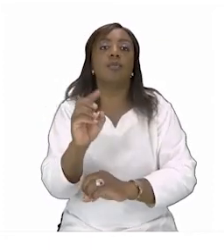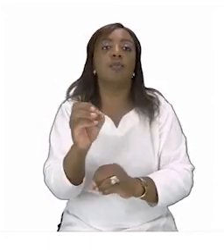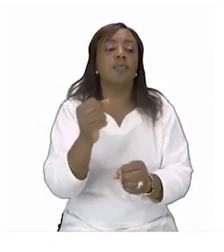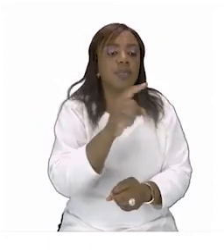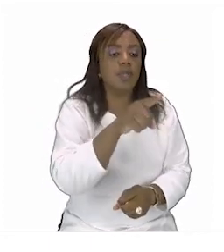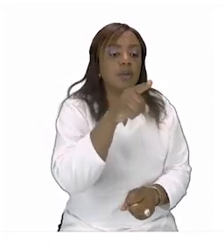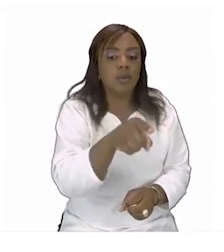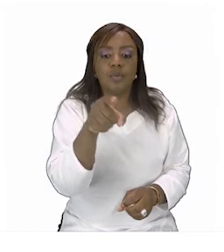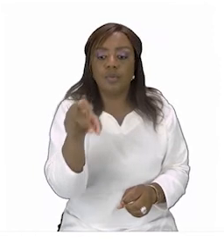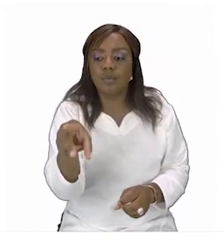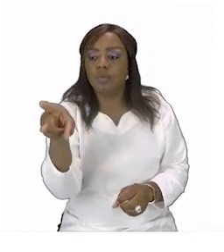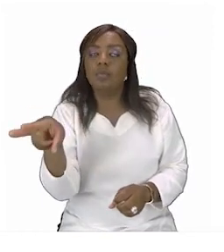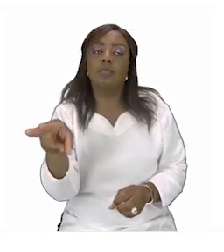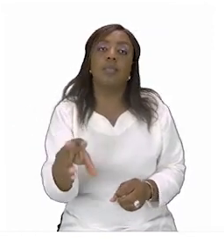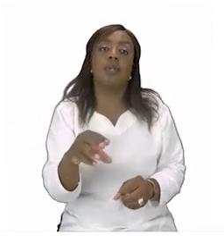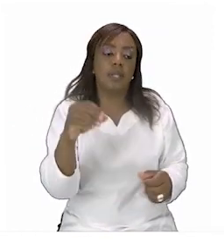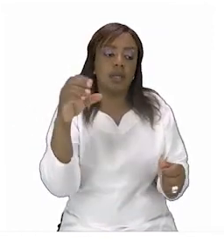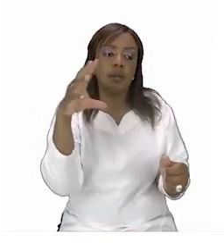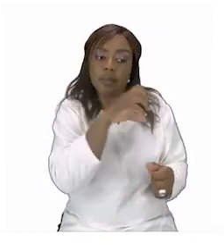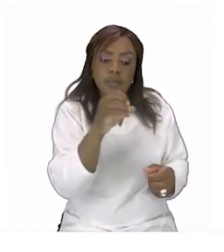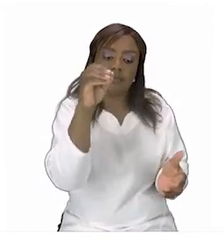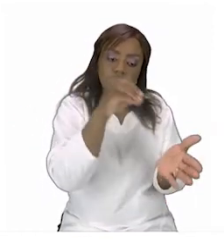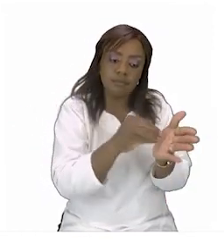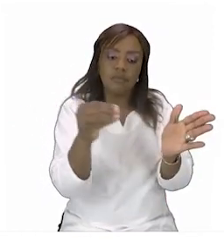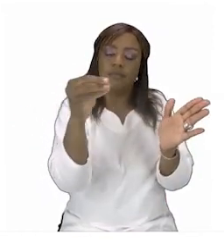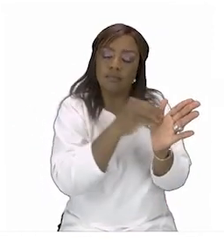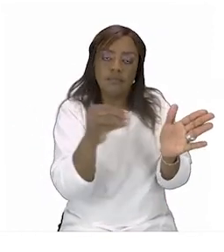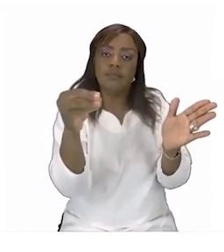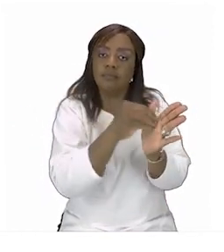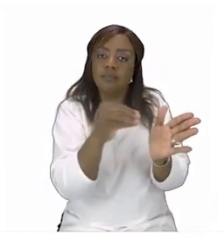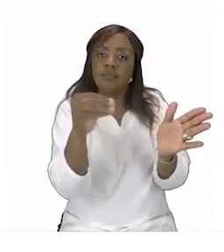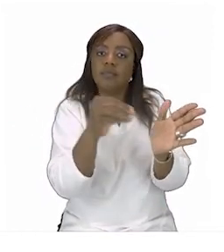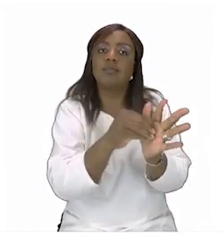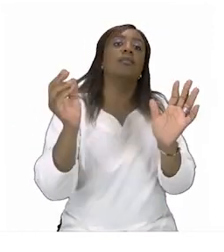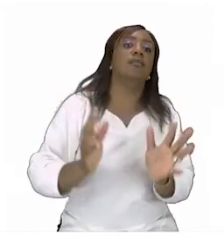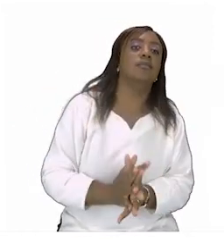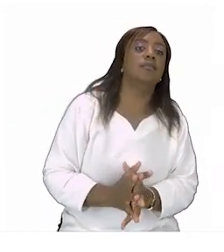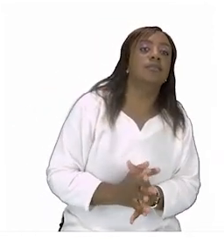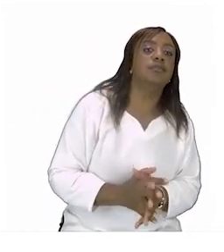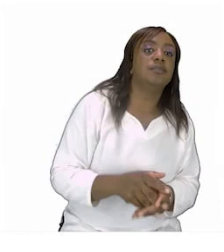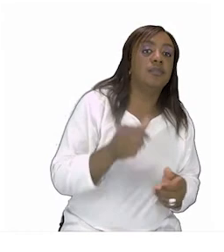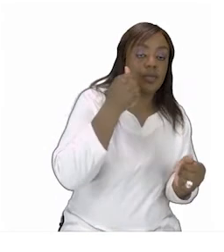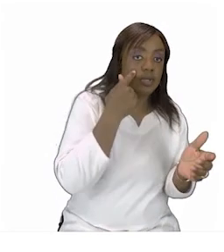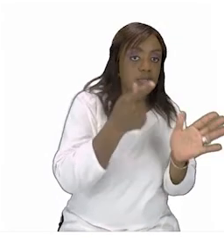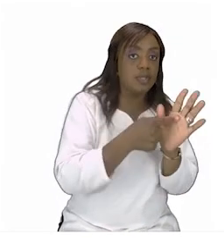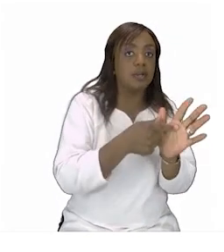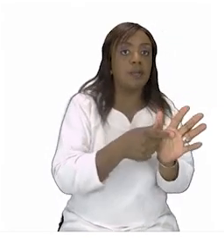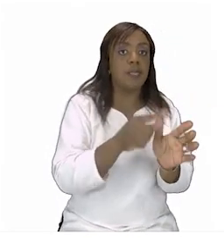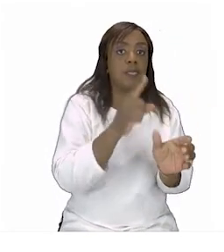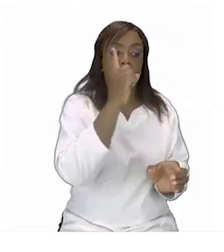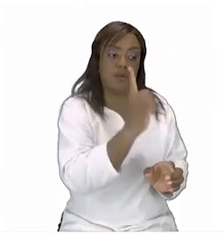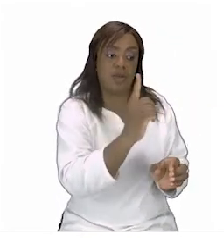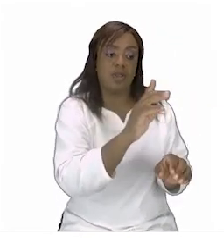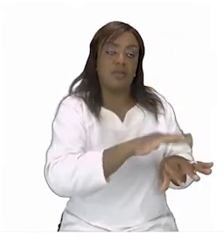pointing at each and every box. You can see from the first one, we have one put